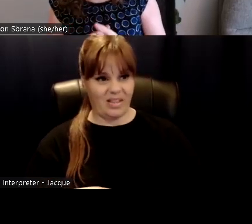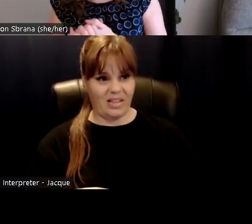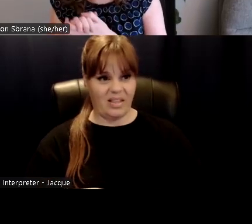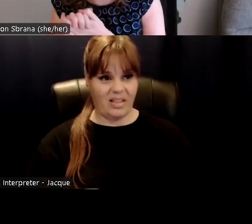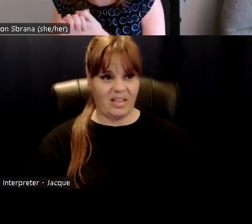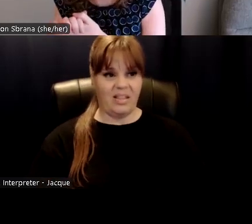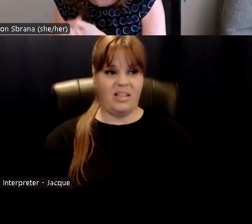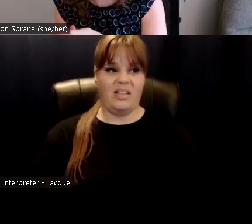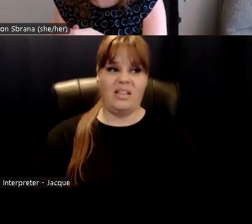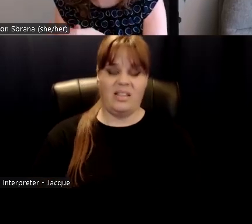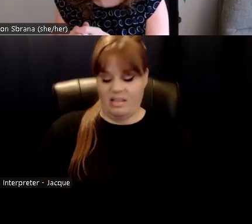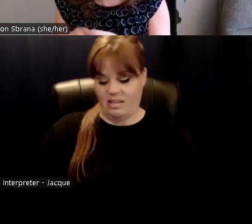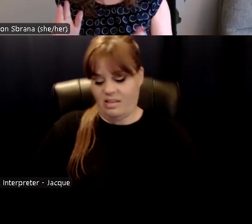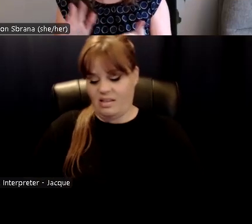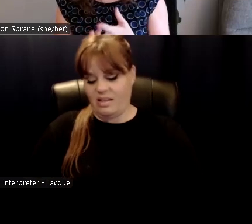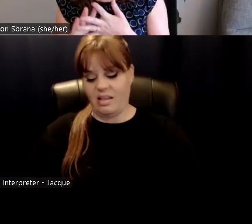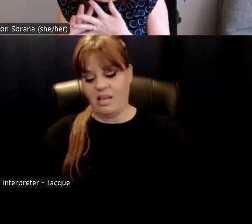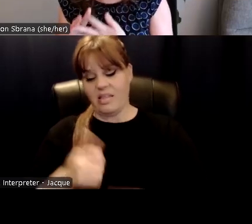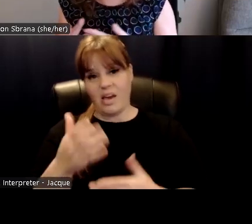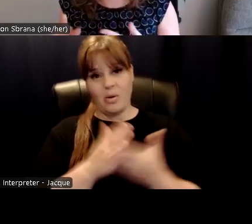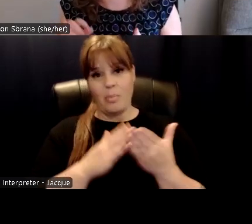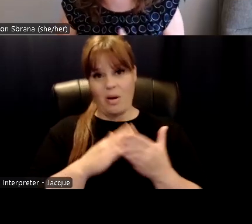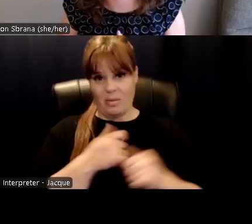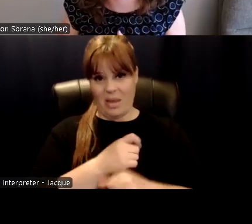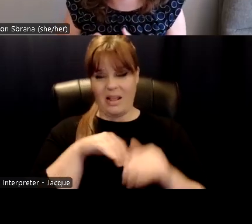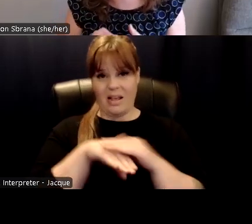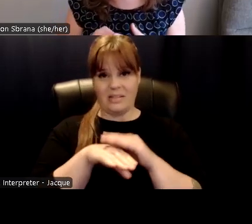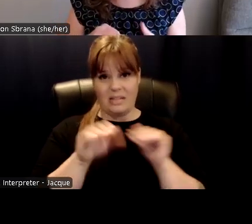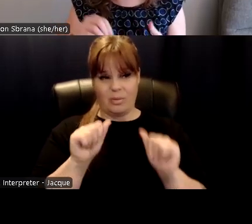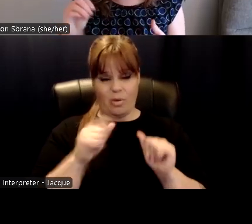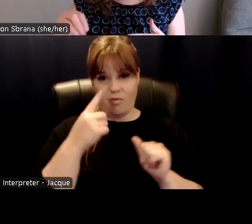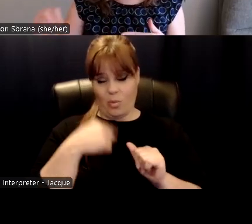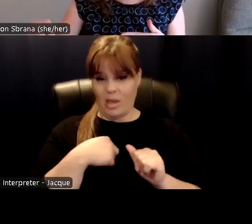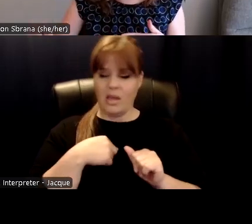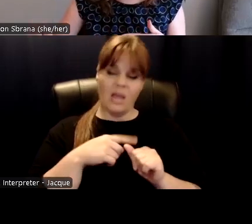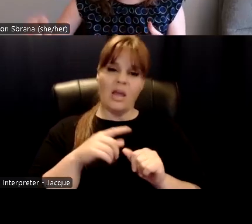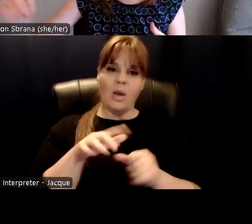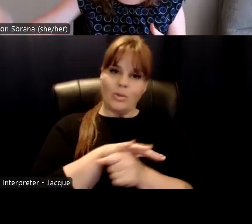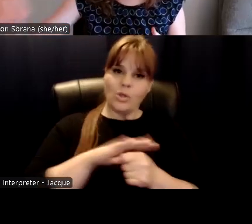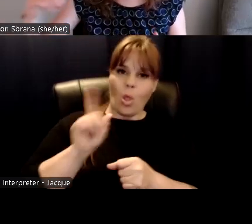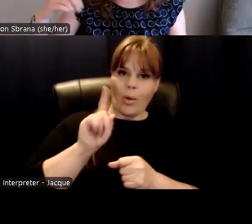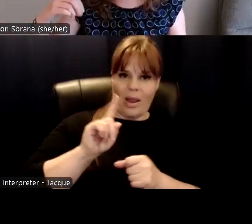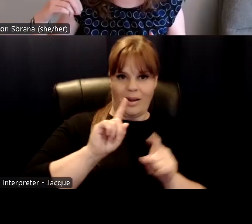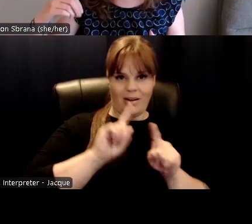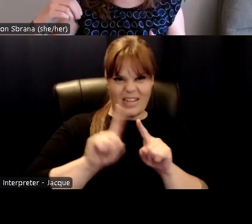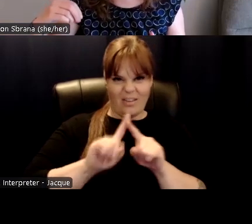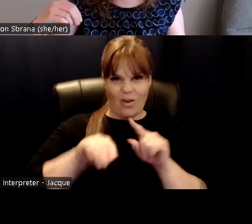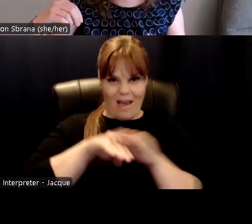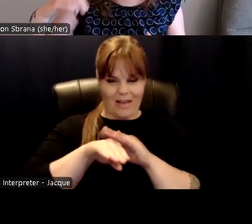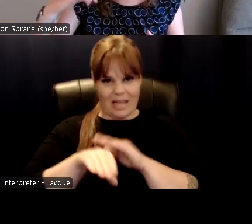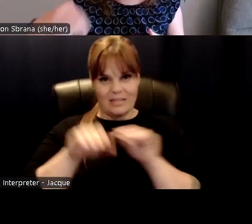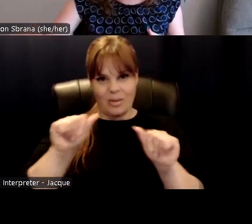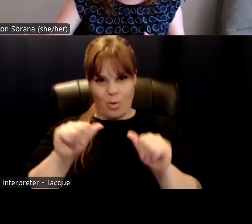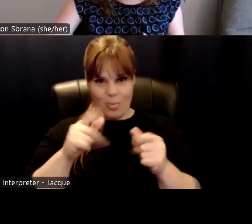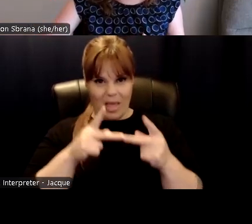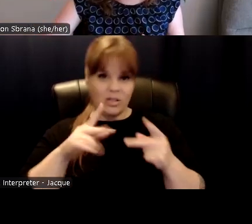other pieces that made it accessible for me is that it was located at accessible locations around town with easy